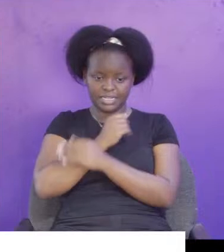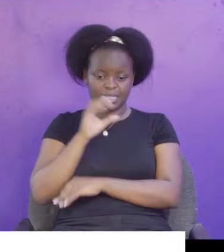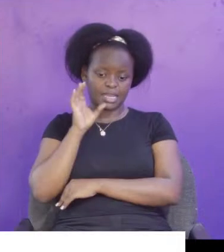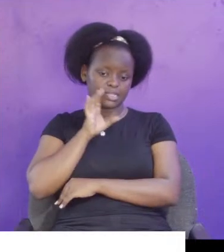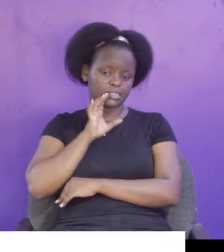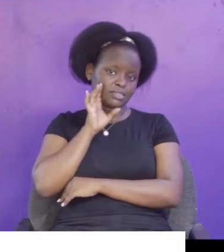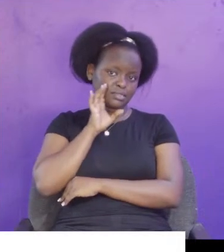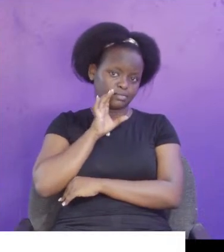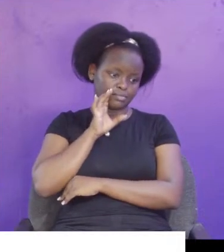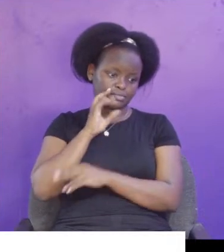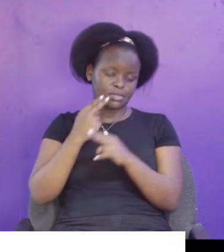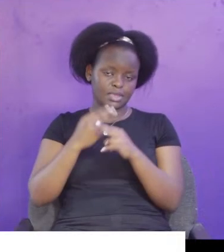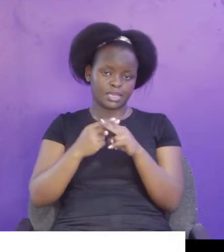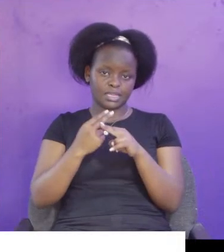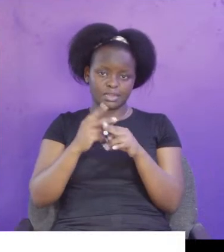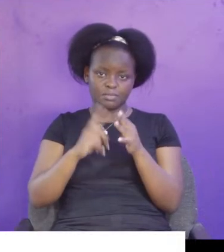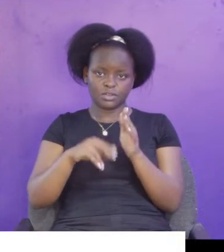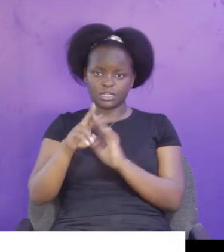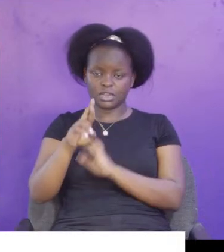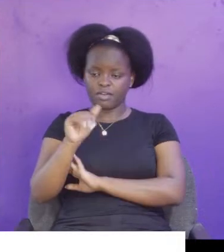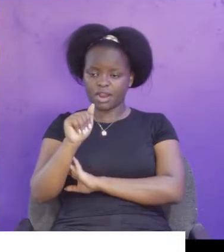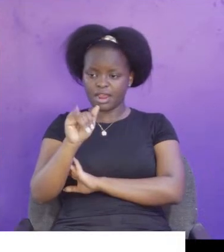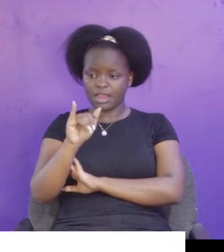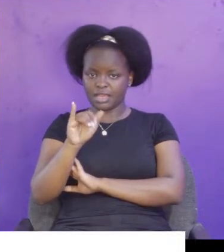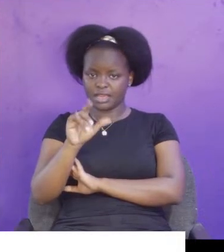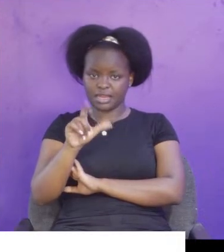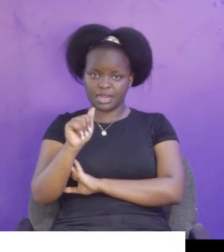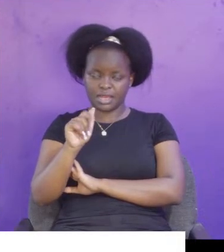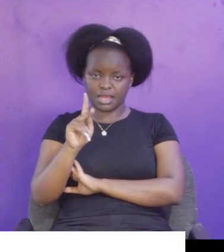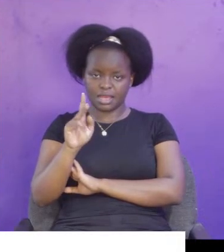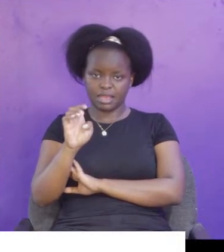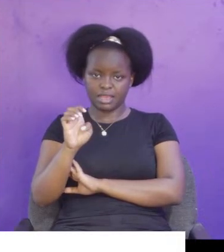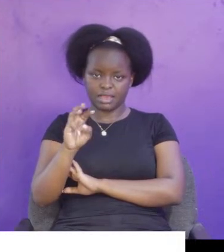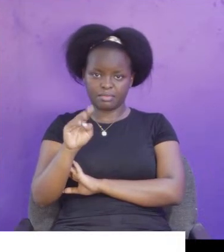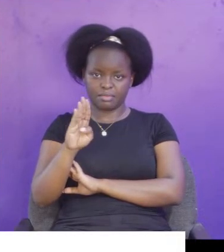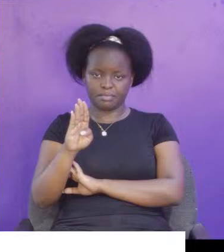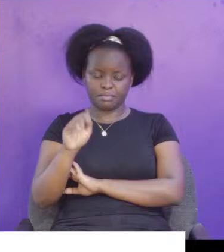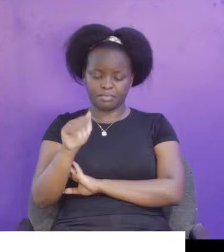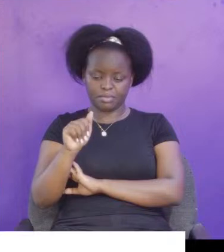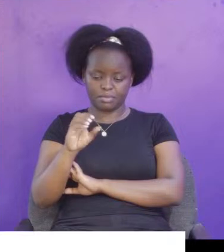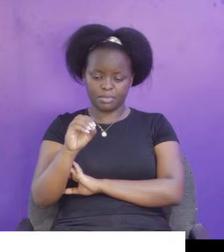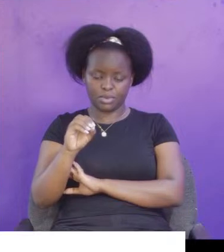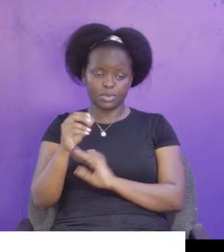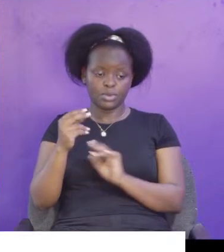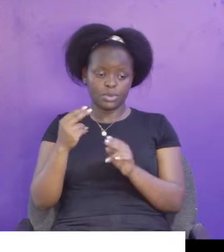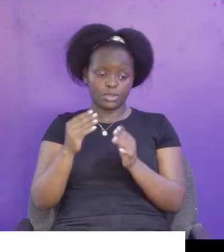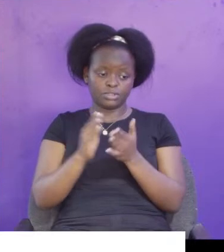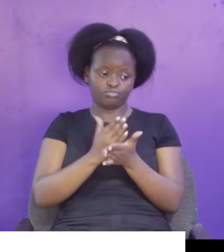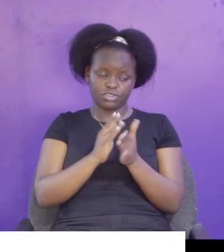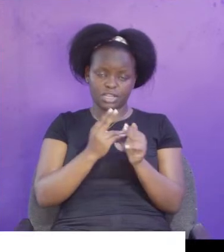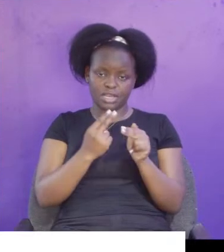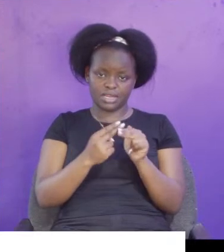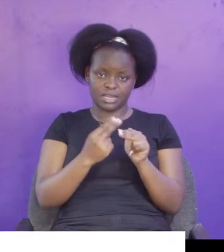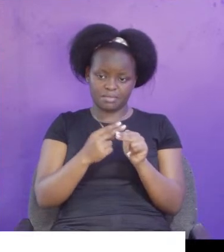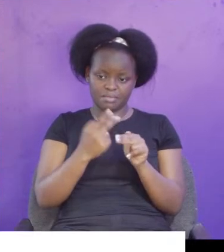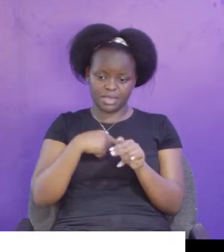called Raila Kembo, with whom they shared the name. So we ended up with